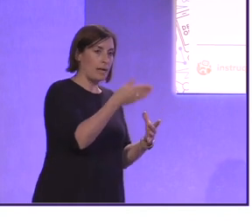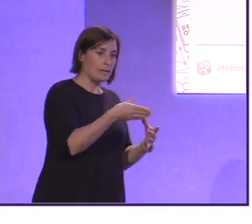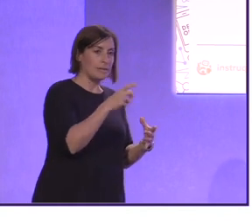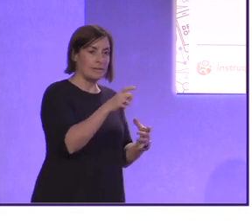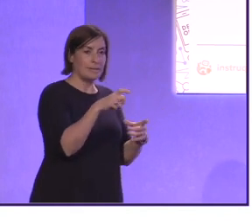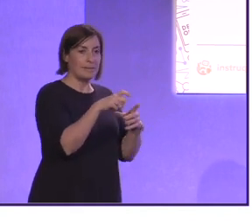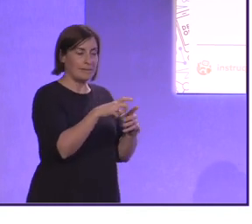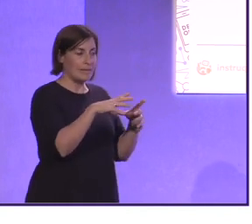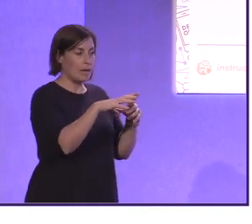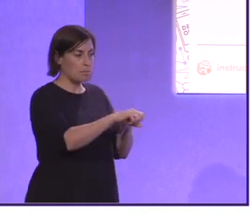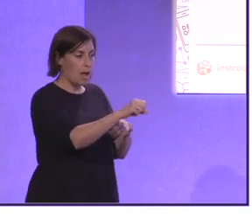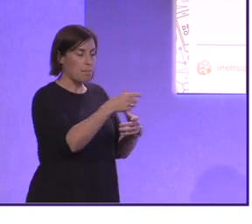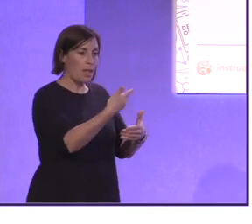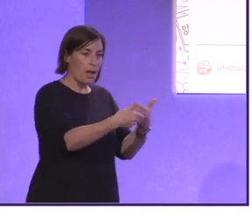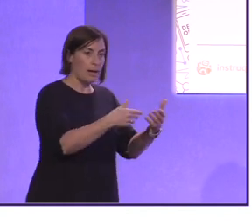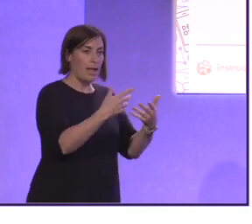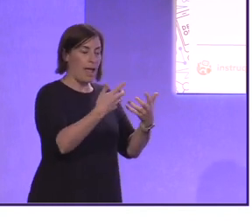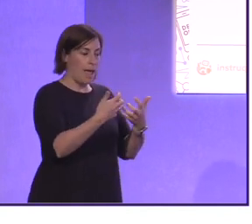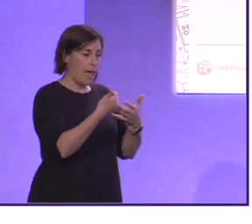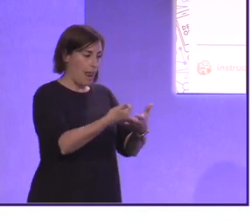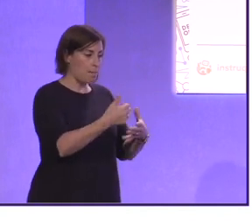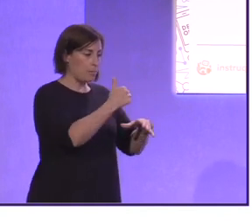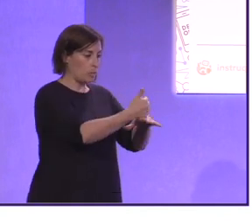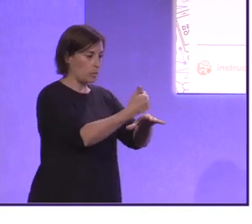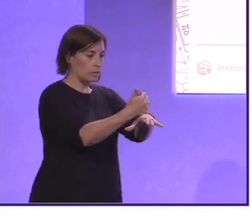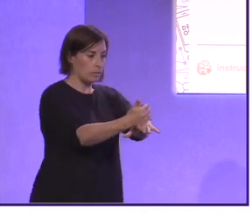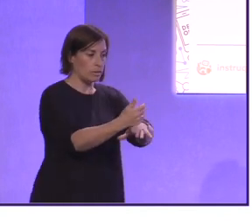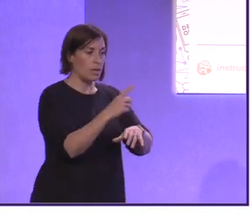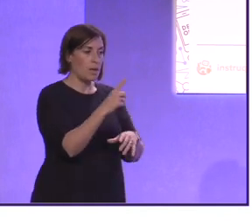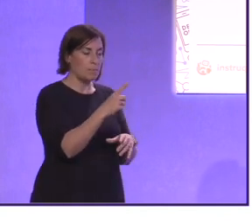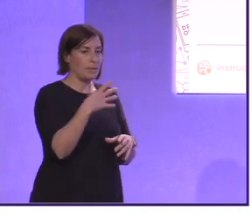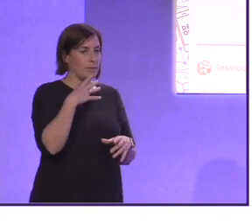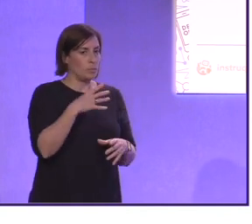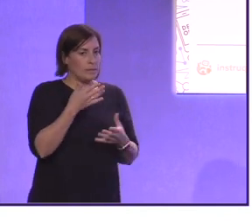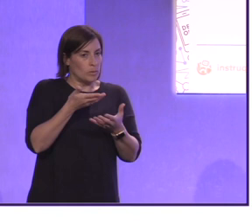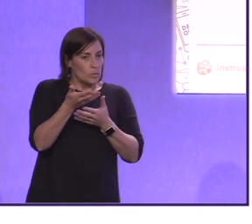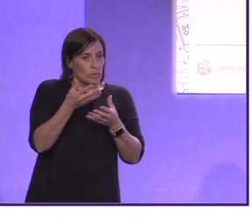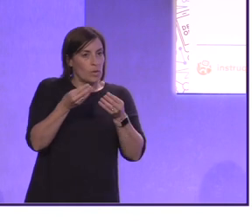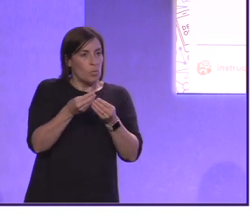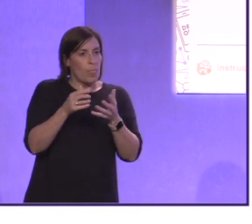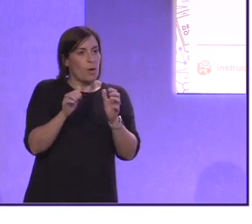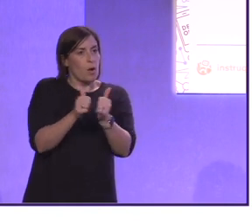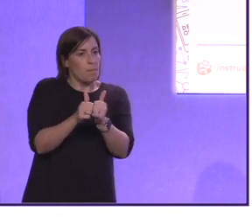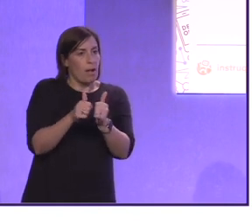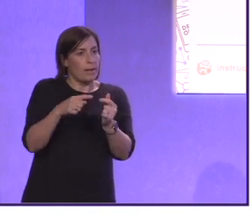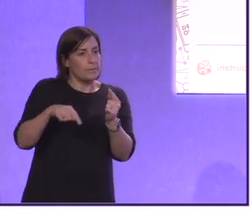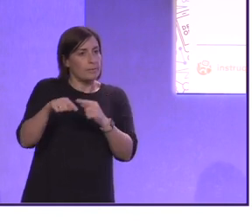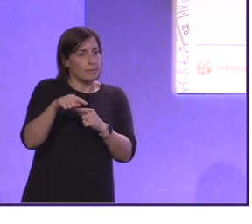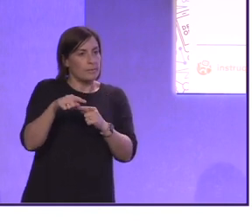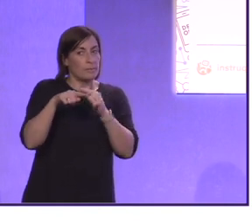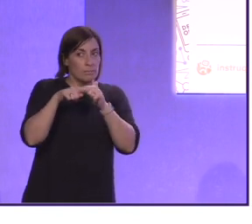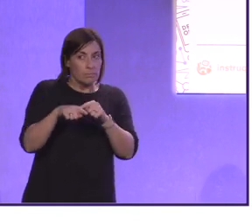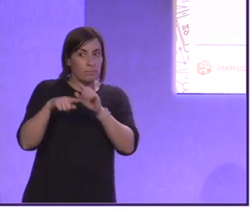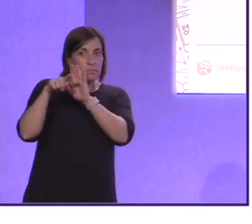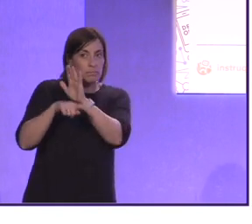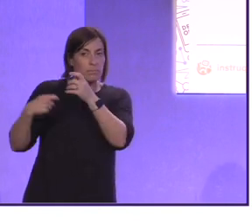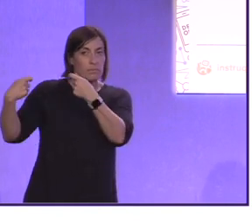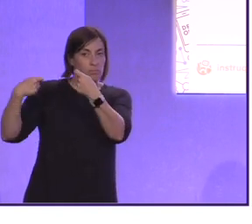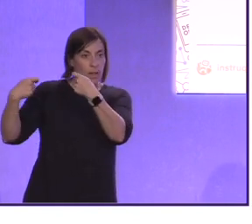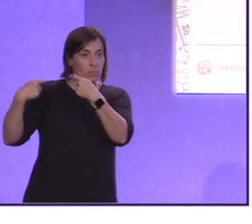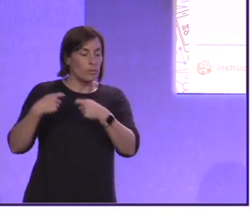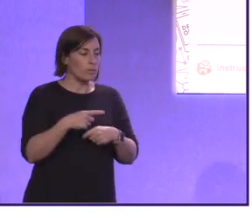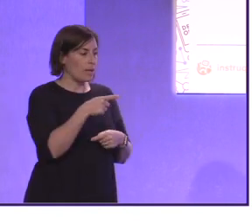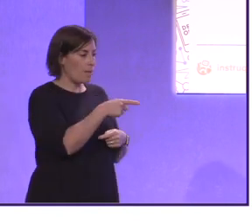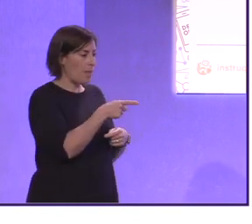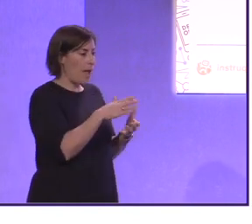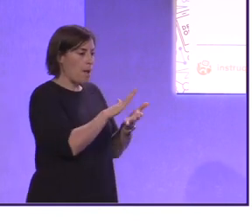what we could have possibly done a bit more was to look at what the compliance department required. So rather than take their processes as they had them at the moment, which were very manual,